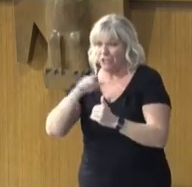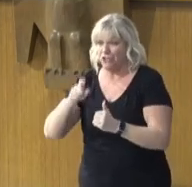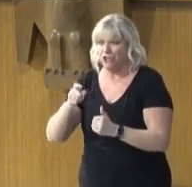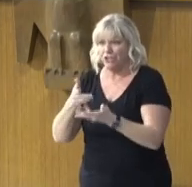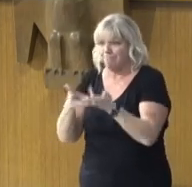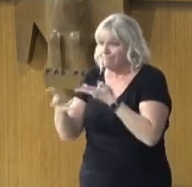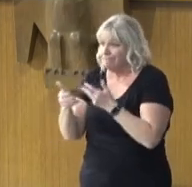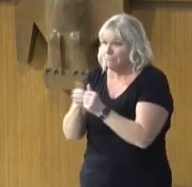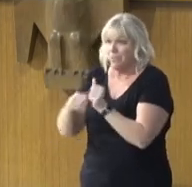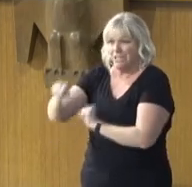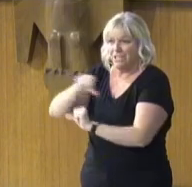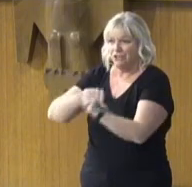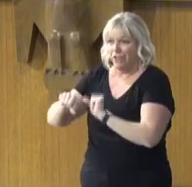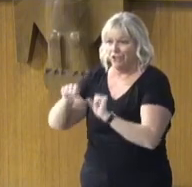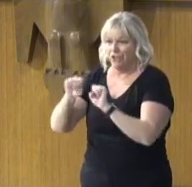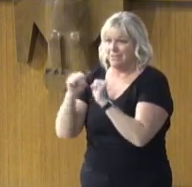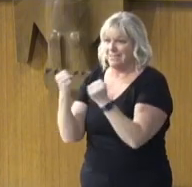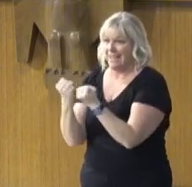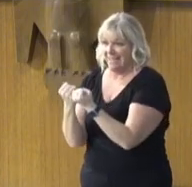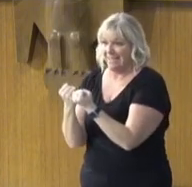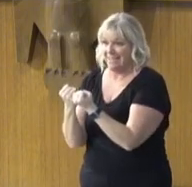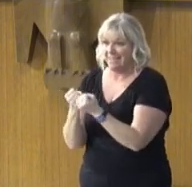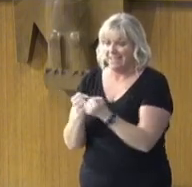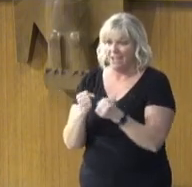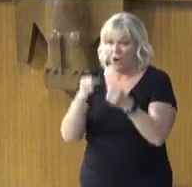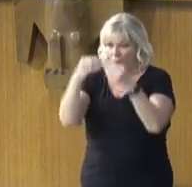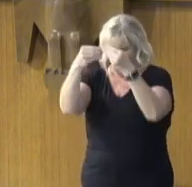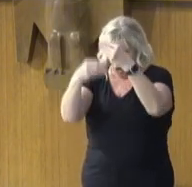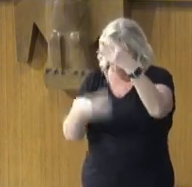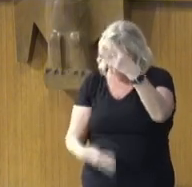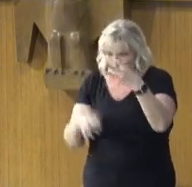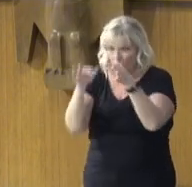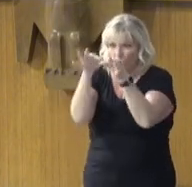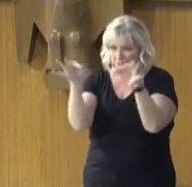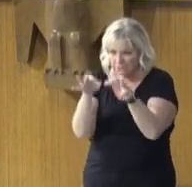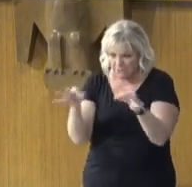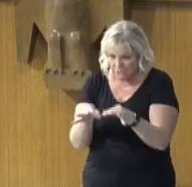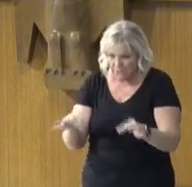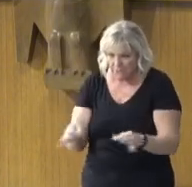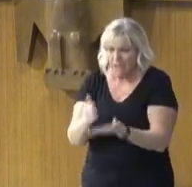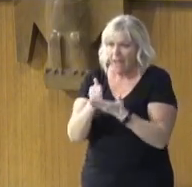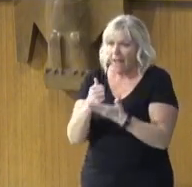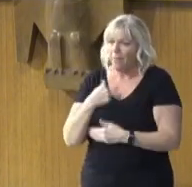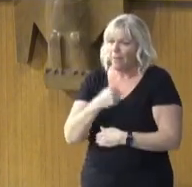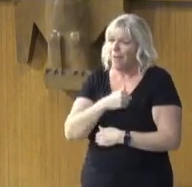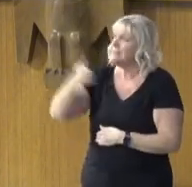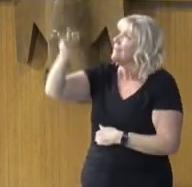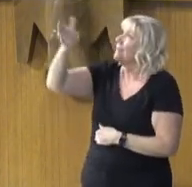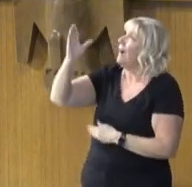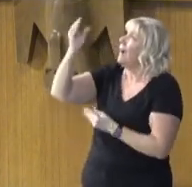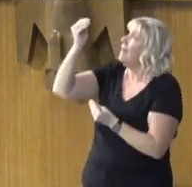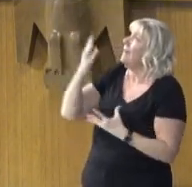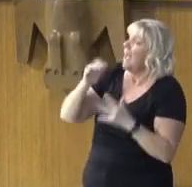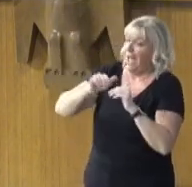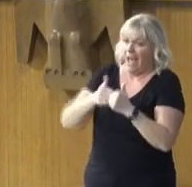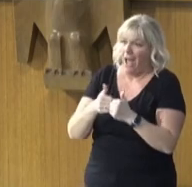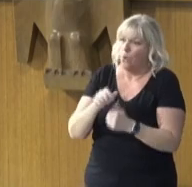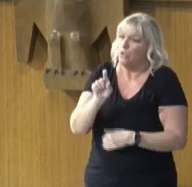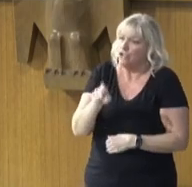They paint for us a vision of how God imagines we can and should live here on earth.